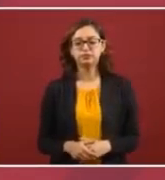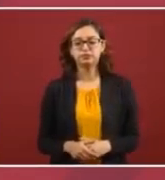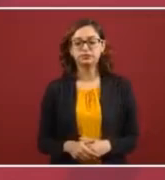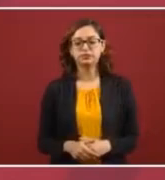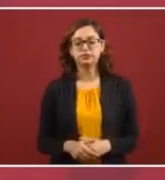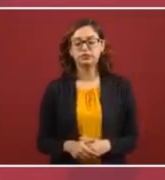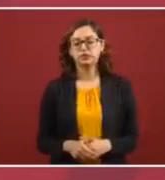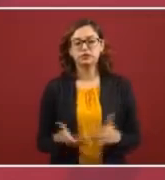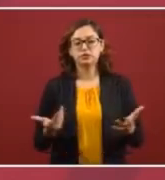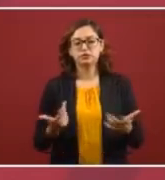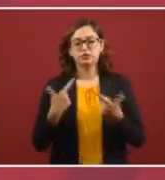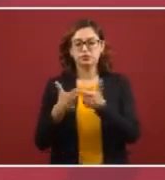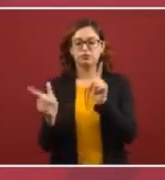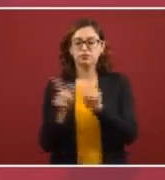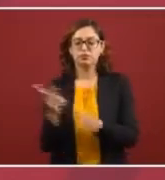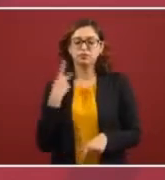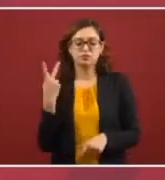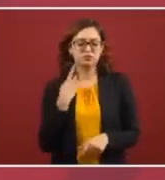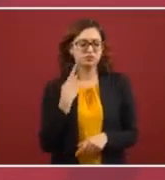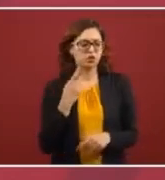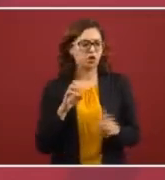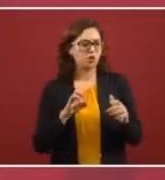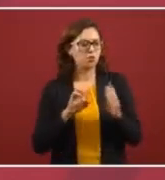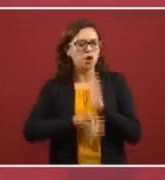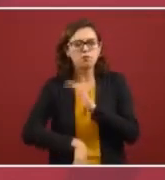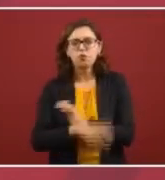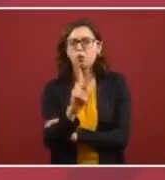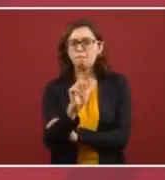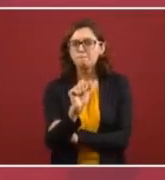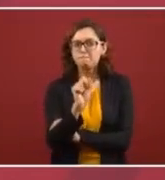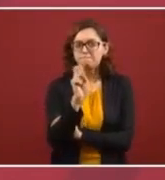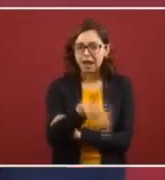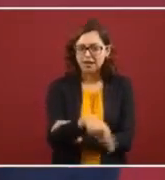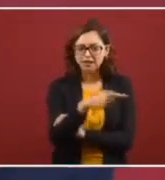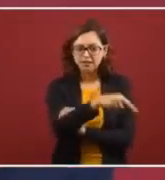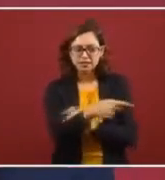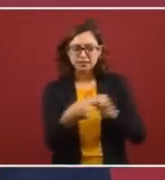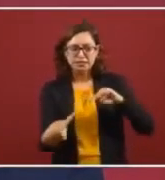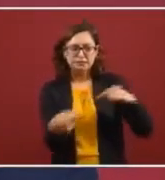if there was differences in someone that was from the